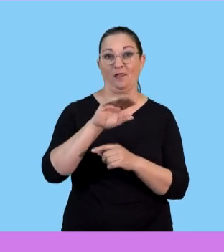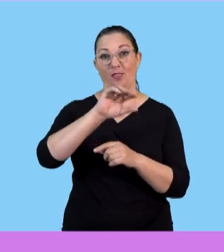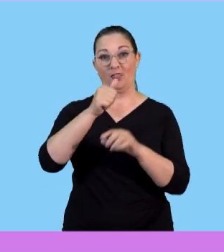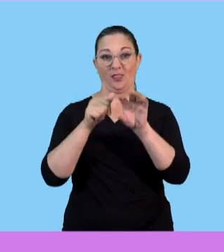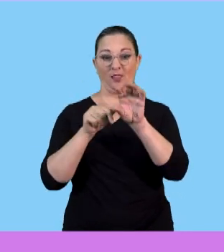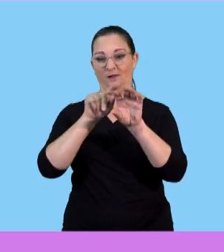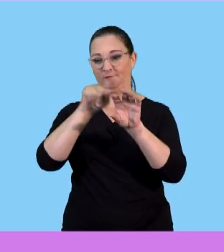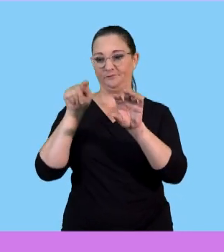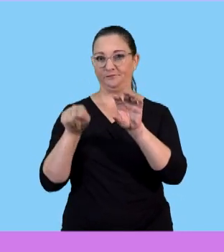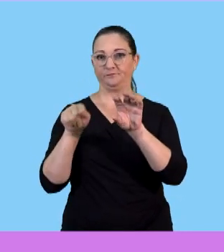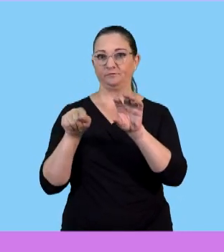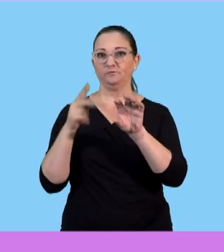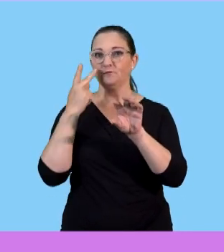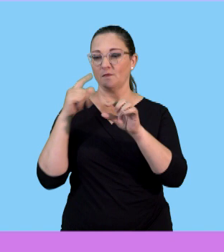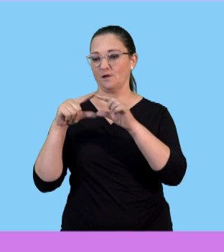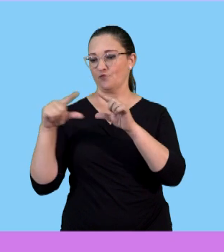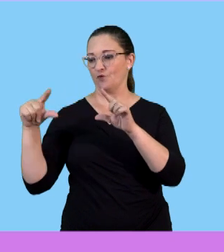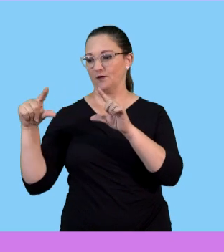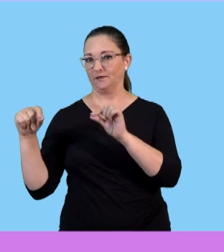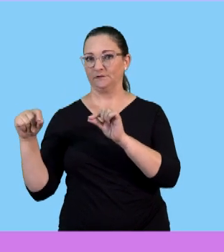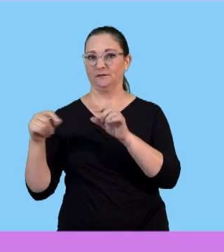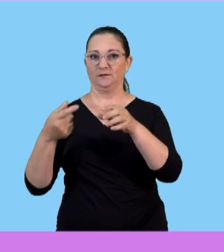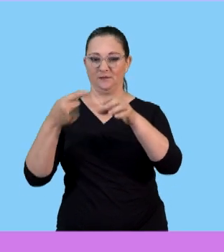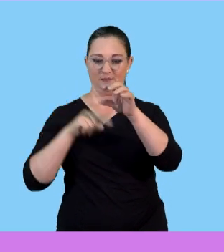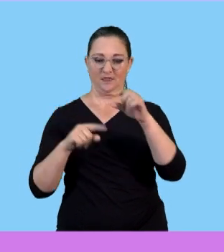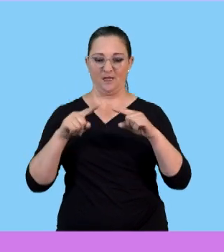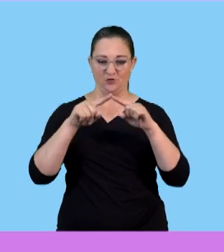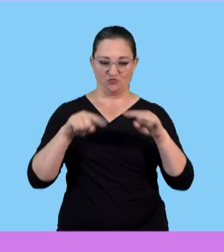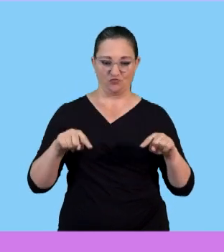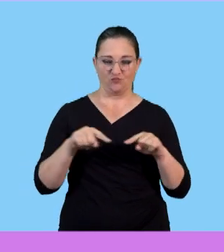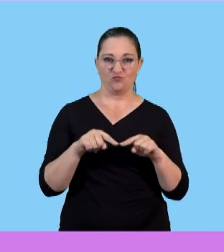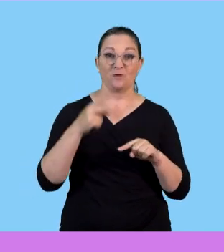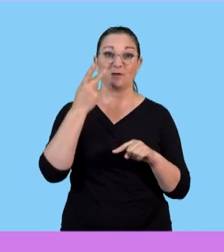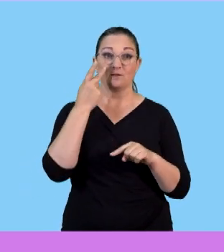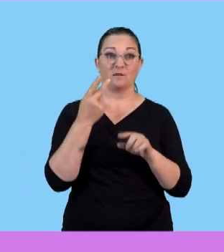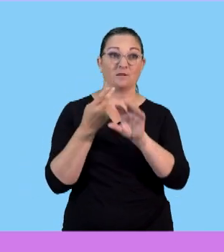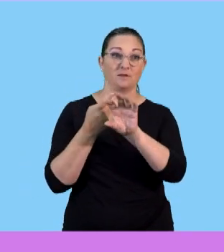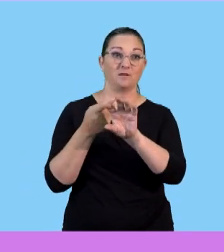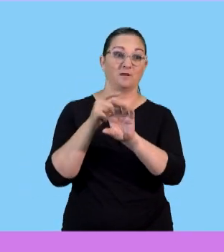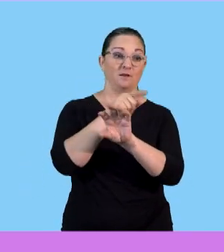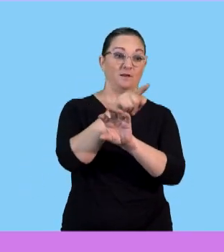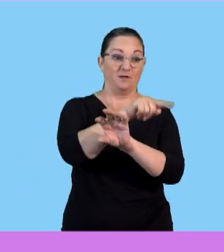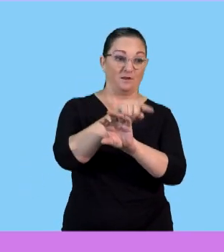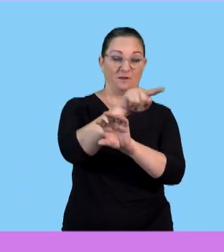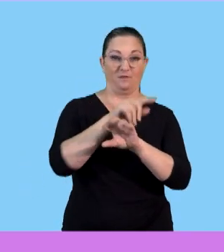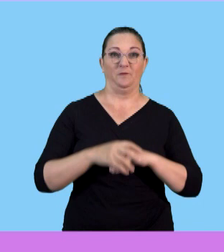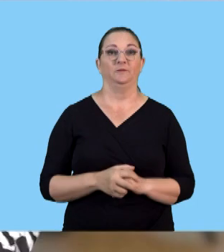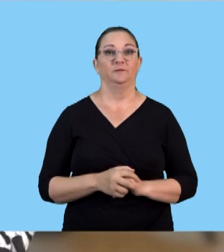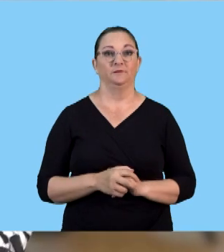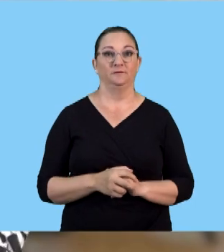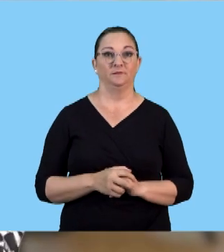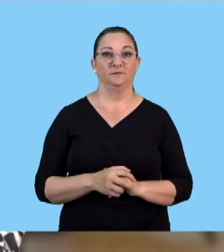go to the rectangle, then the triangle, and then we'll look at the